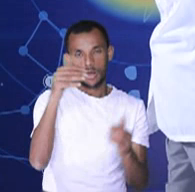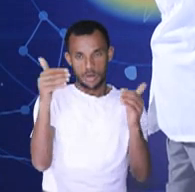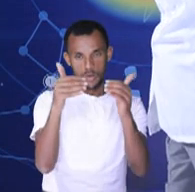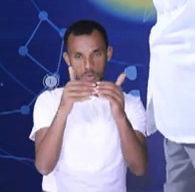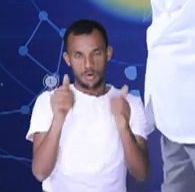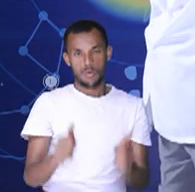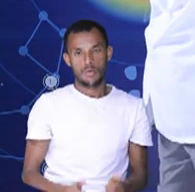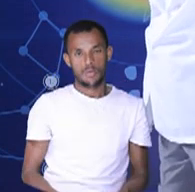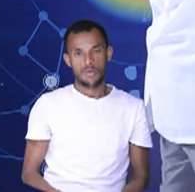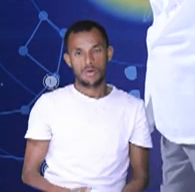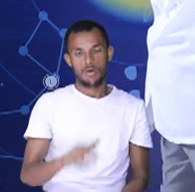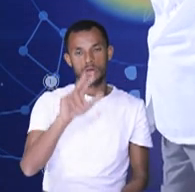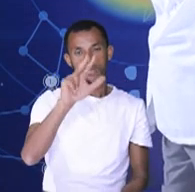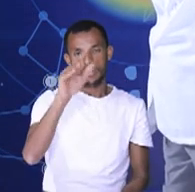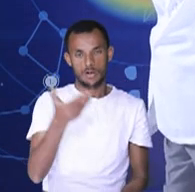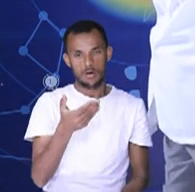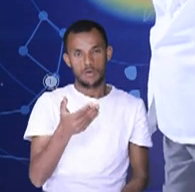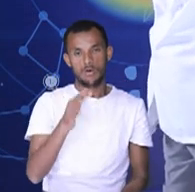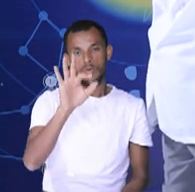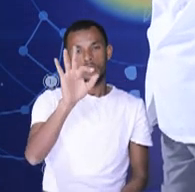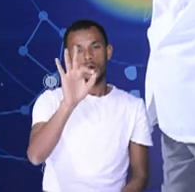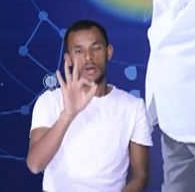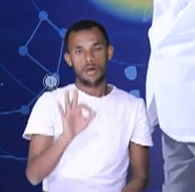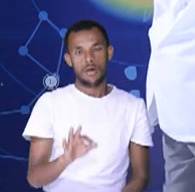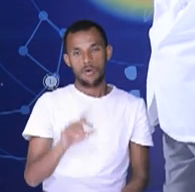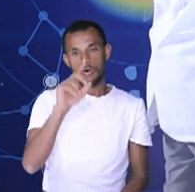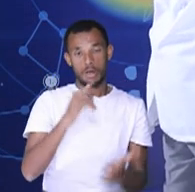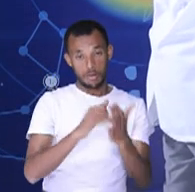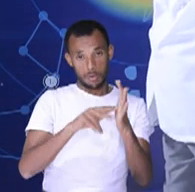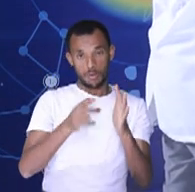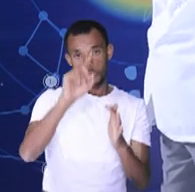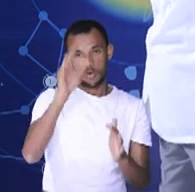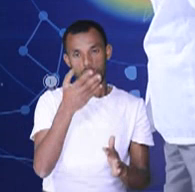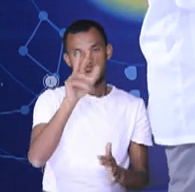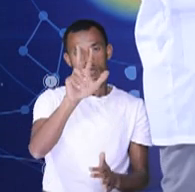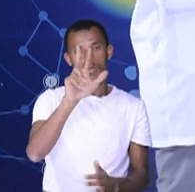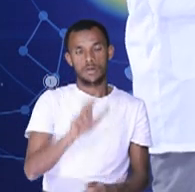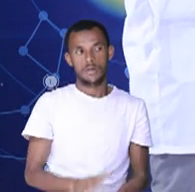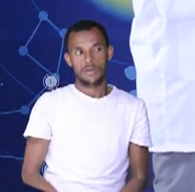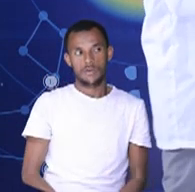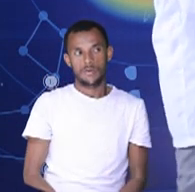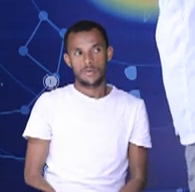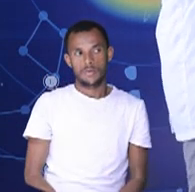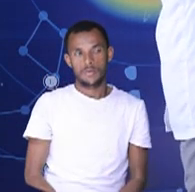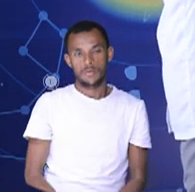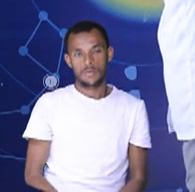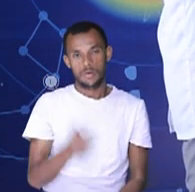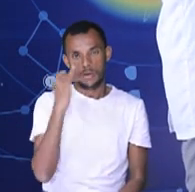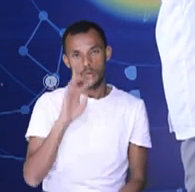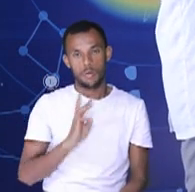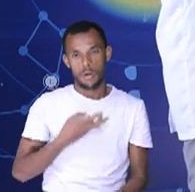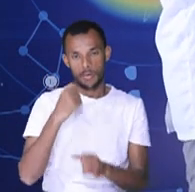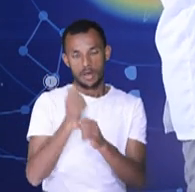equals to 3 over 9, that is 1 over 3. 1 over 3. So if